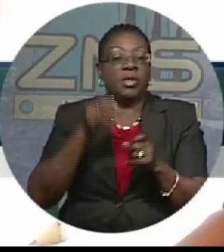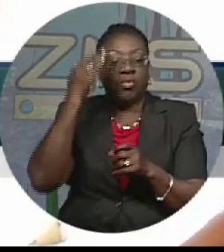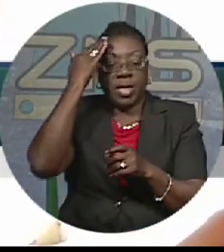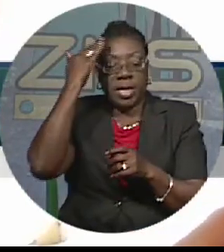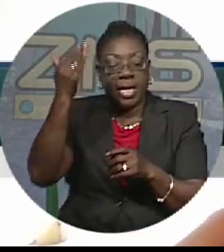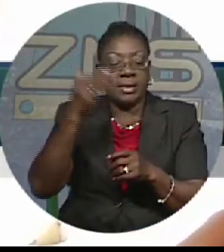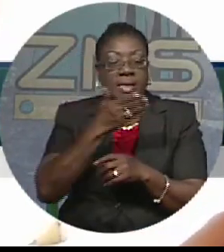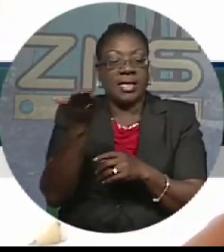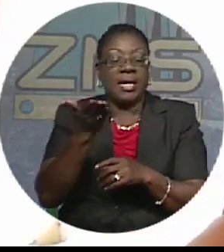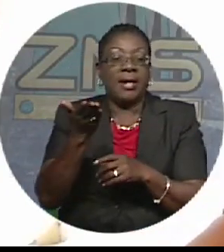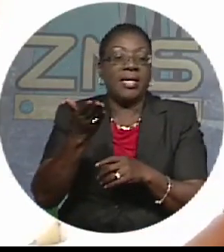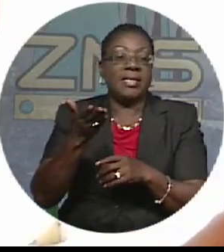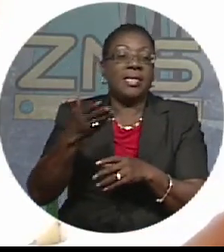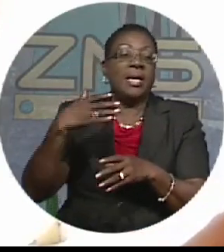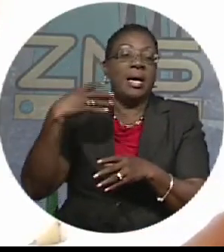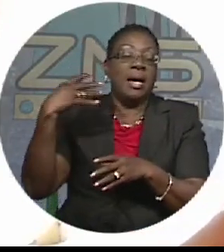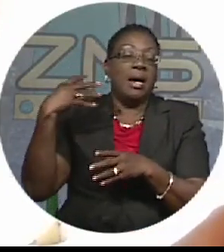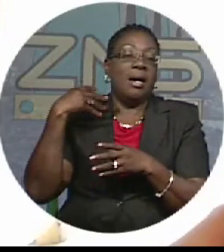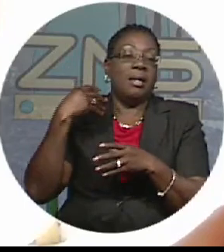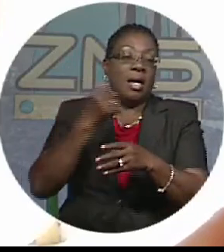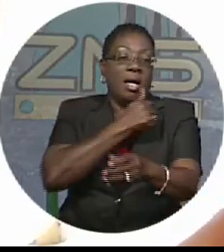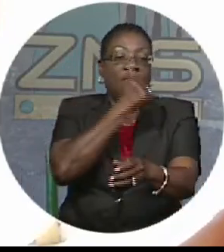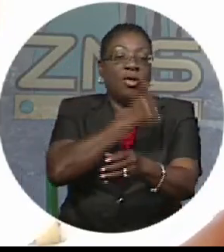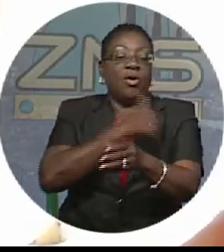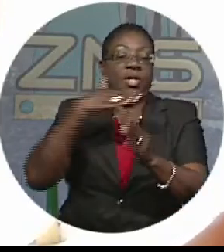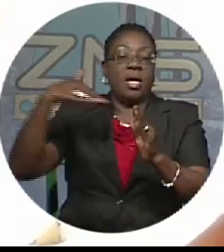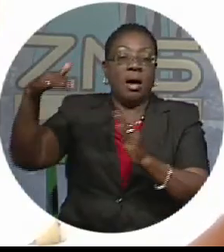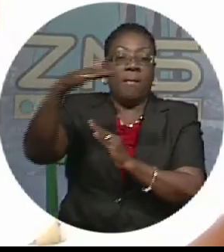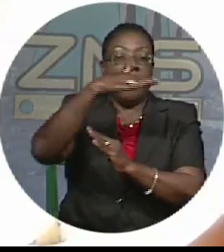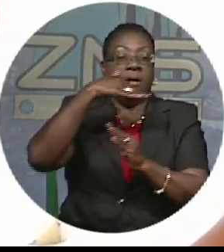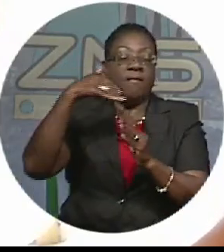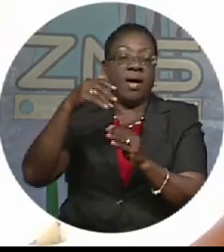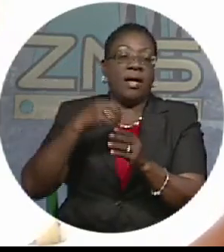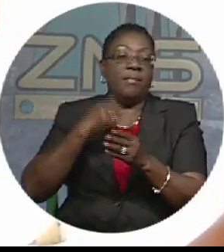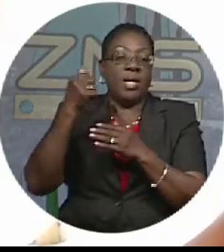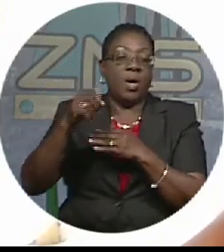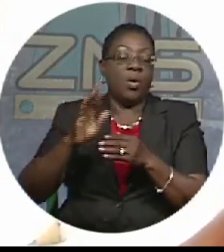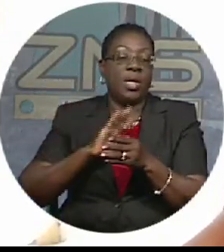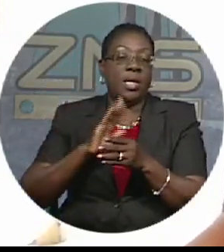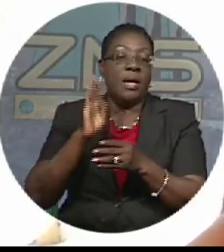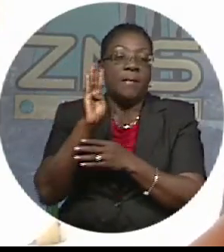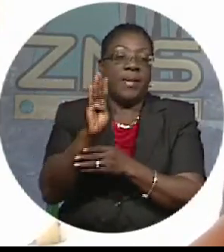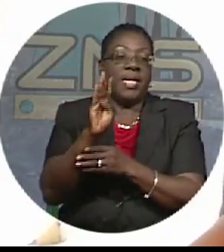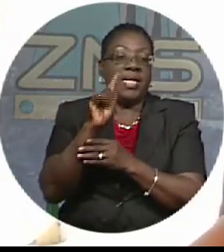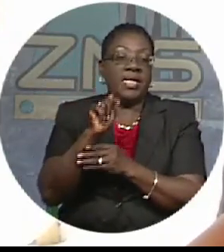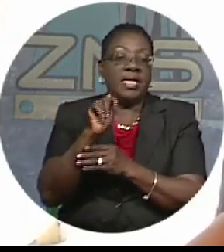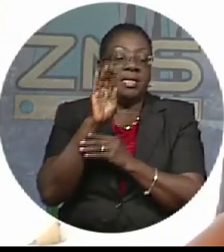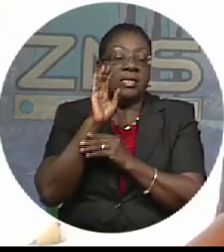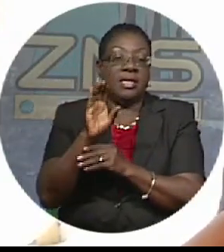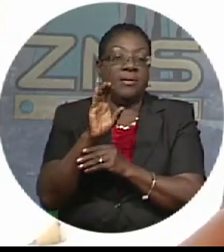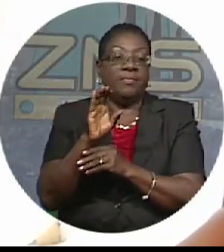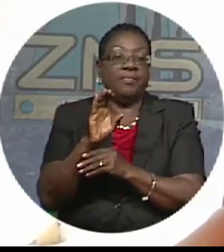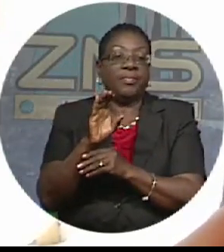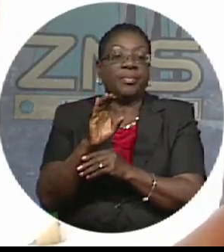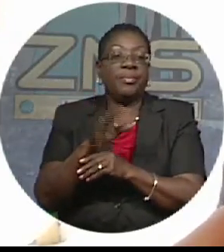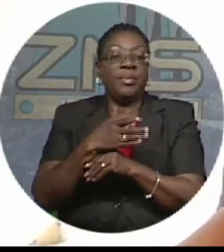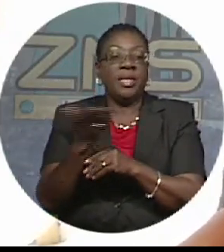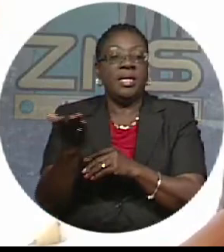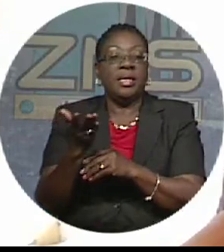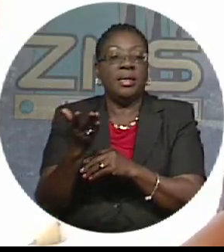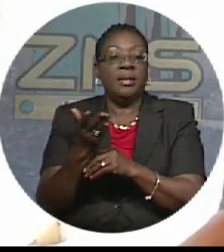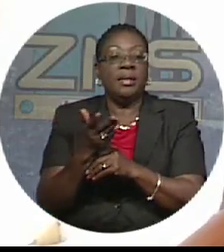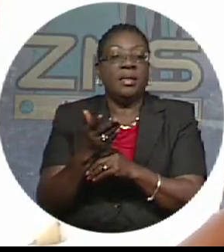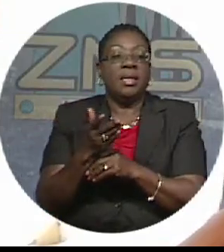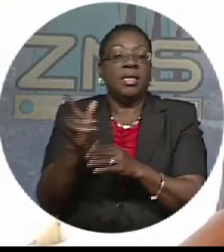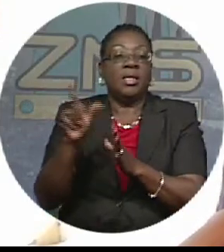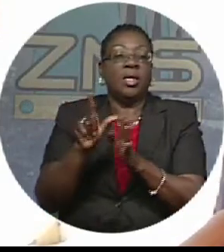authority above and beyond that of the company. And when I say that, there is a regulatory authority in the country that